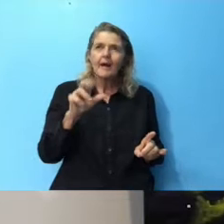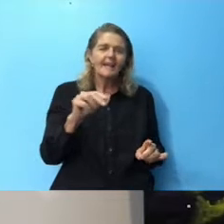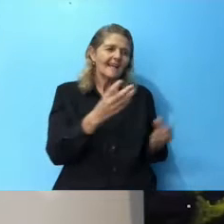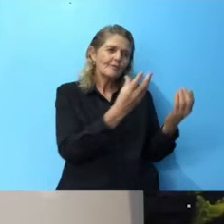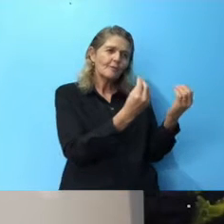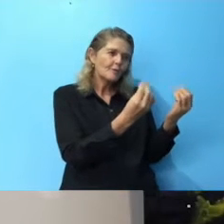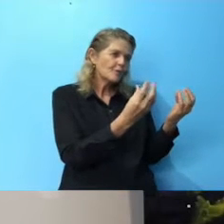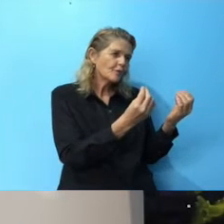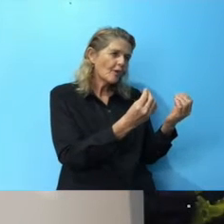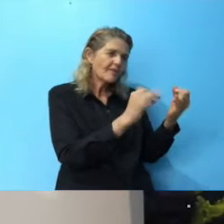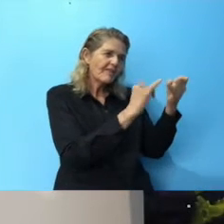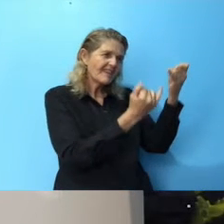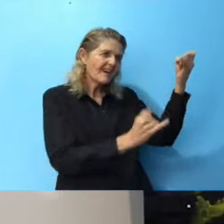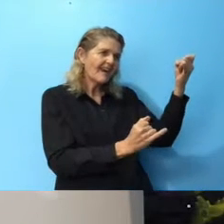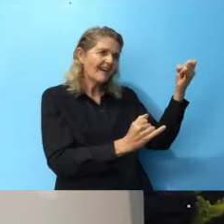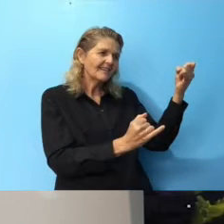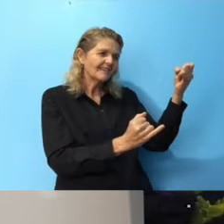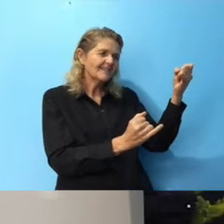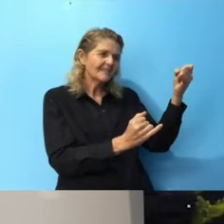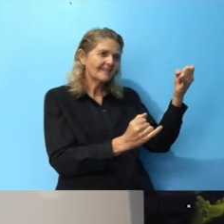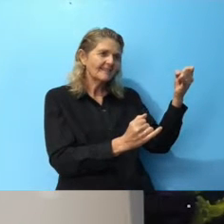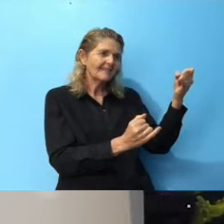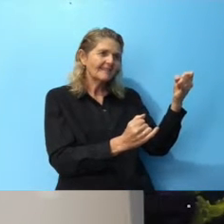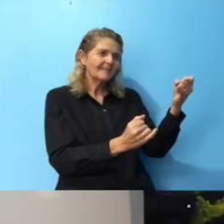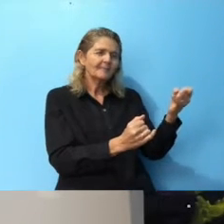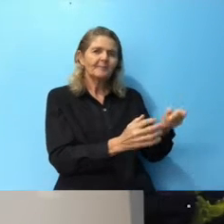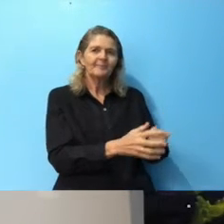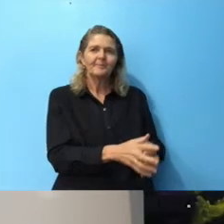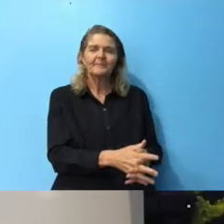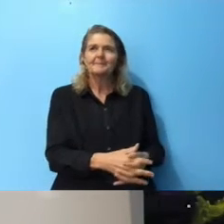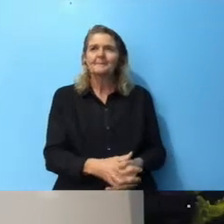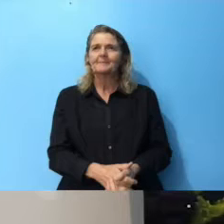is I can soften any of these marks just by